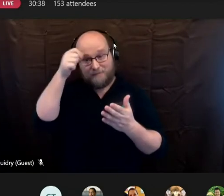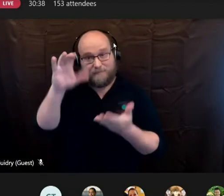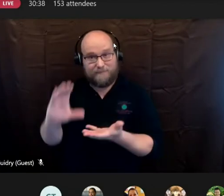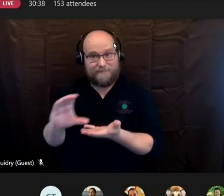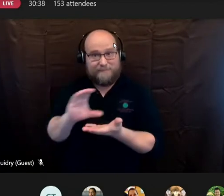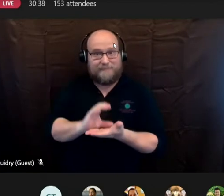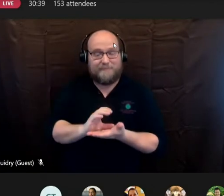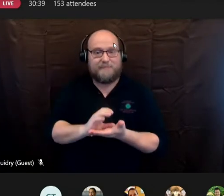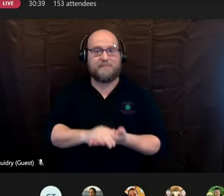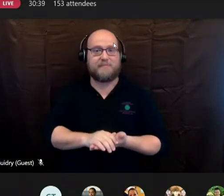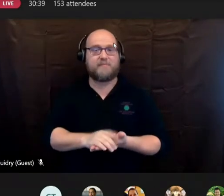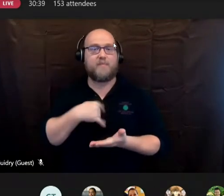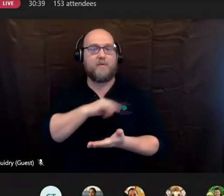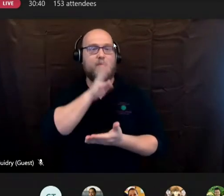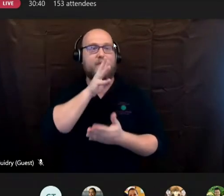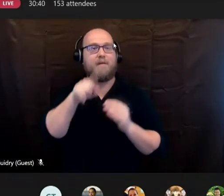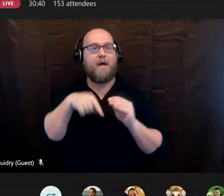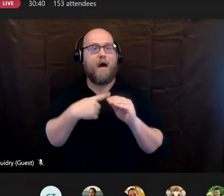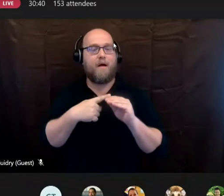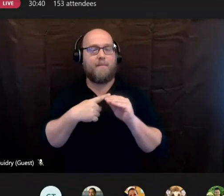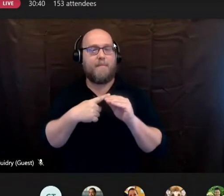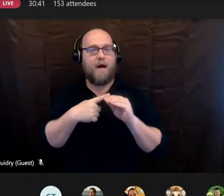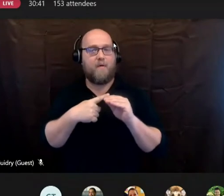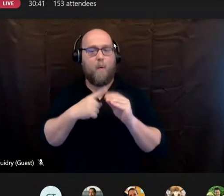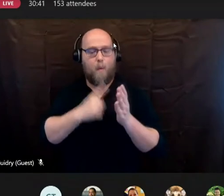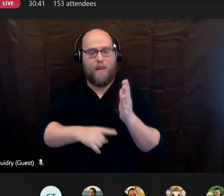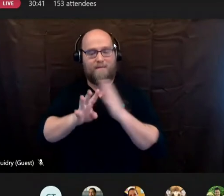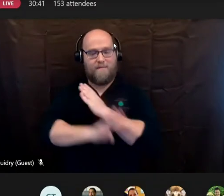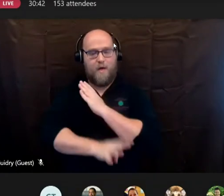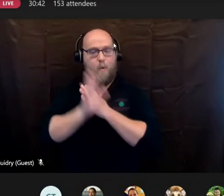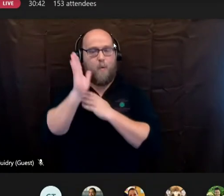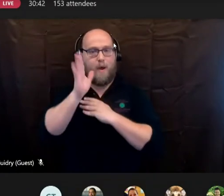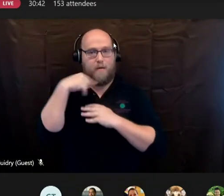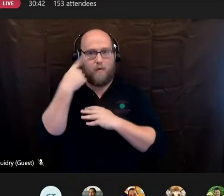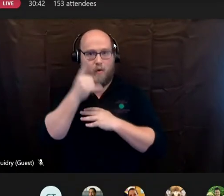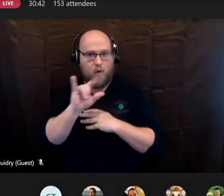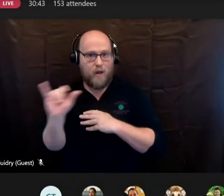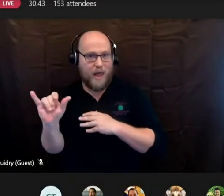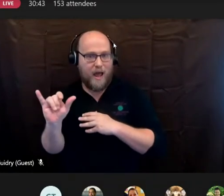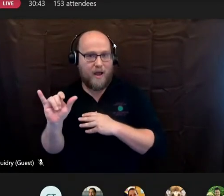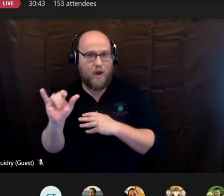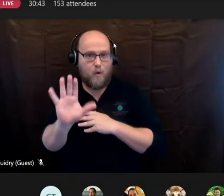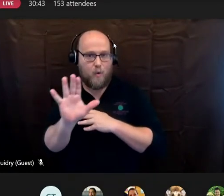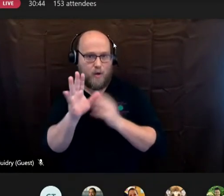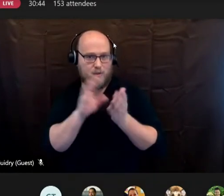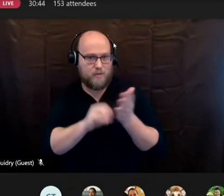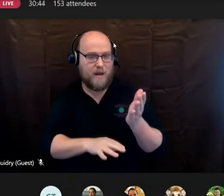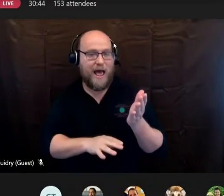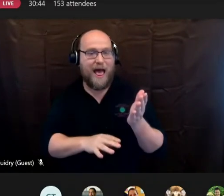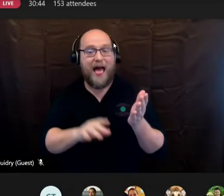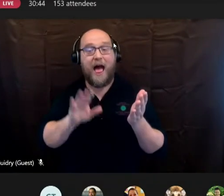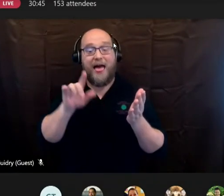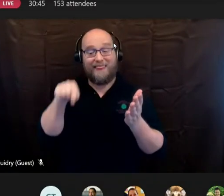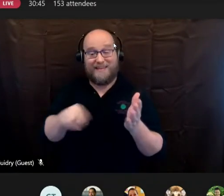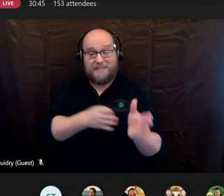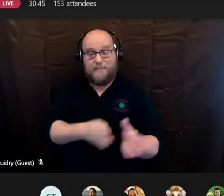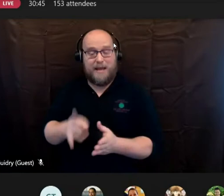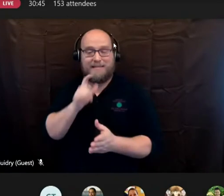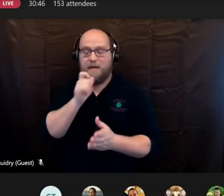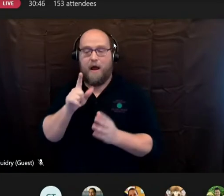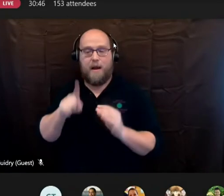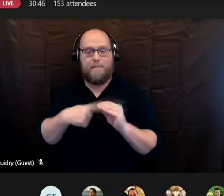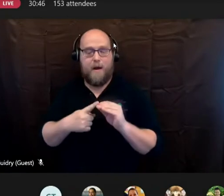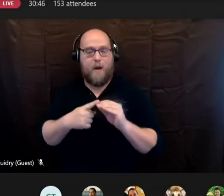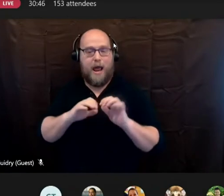the fall will look like for your student. This plan is not about how it relates exactly to your individual student, but